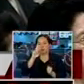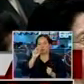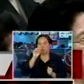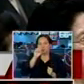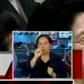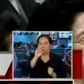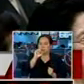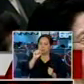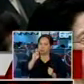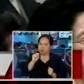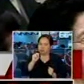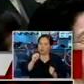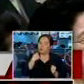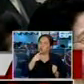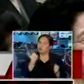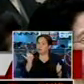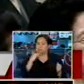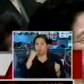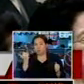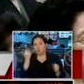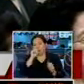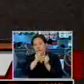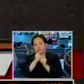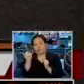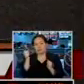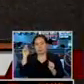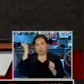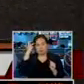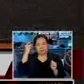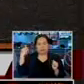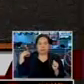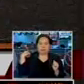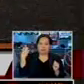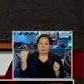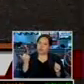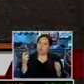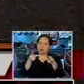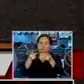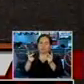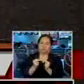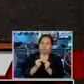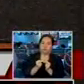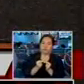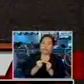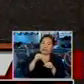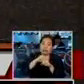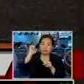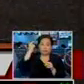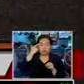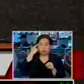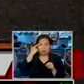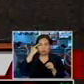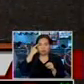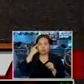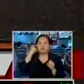who, unlike the rest of the public officials in various positions in government,